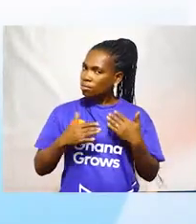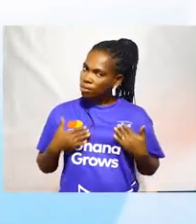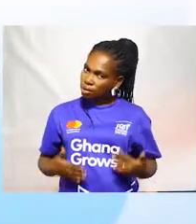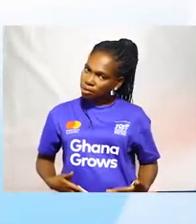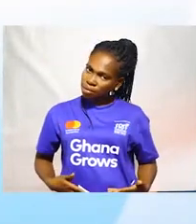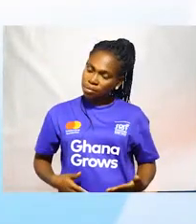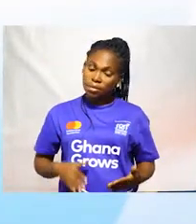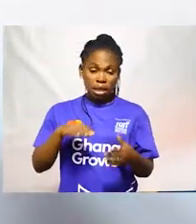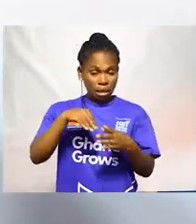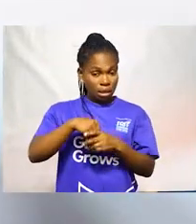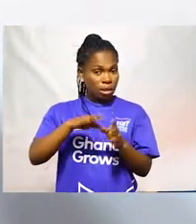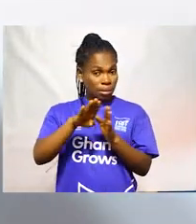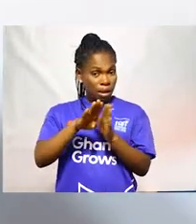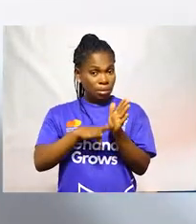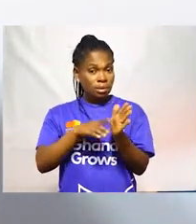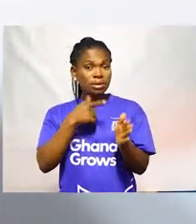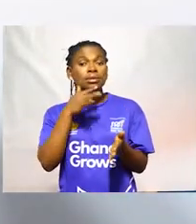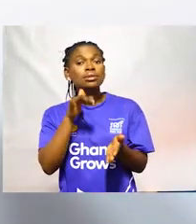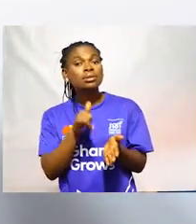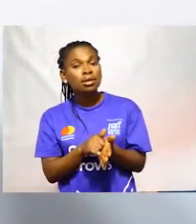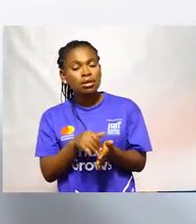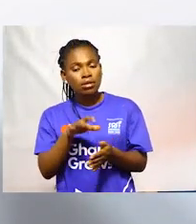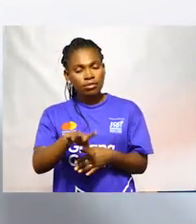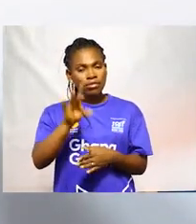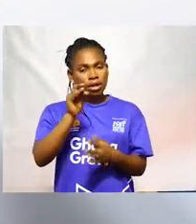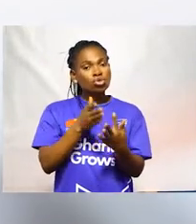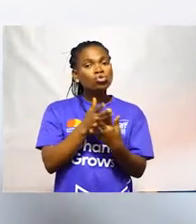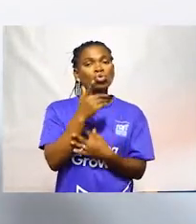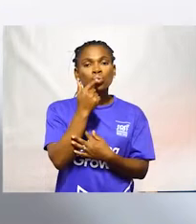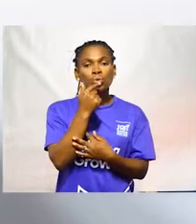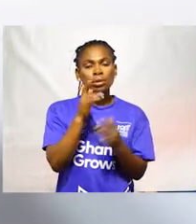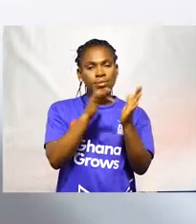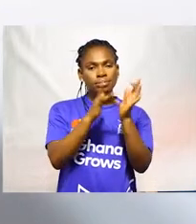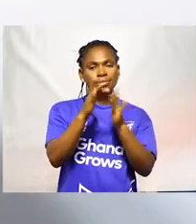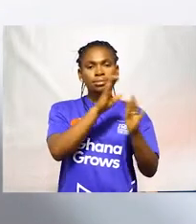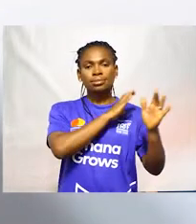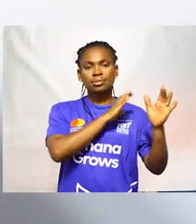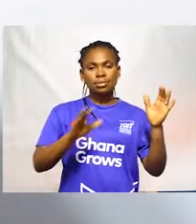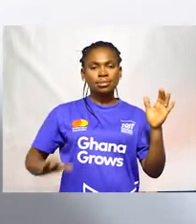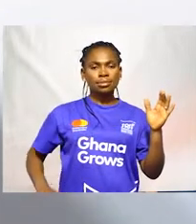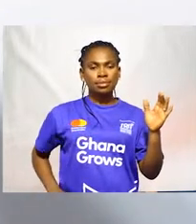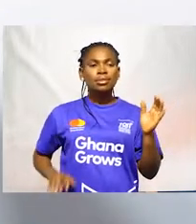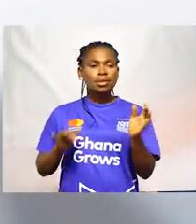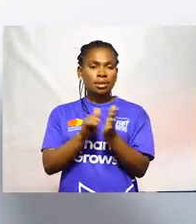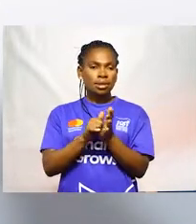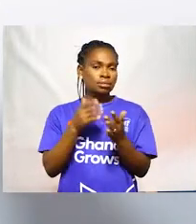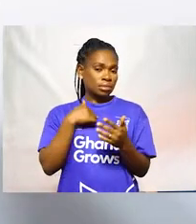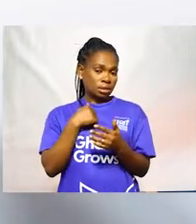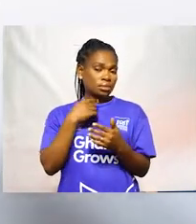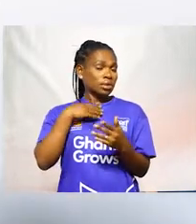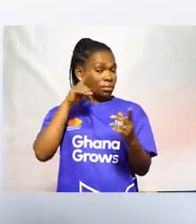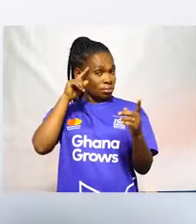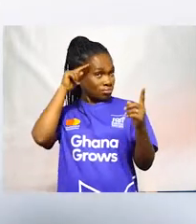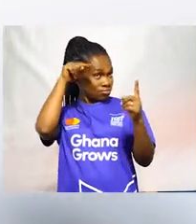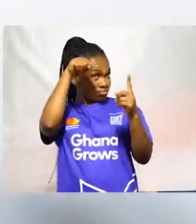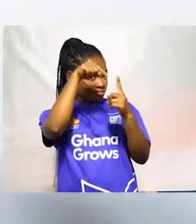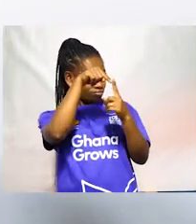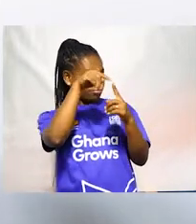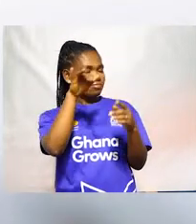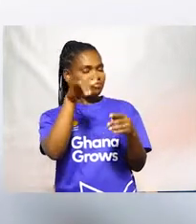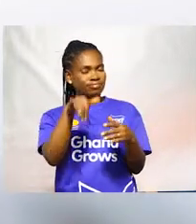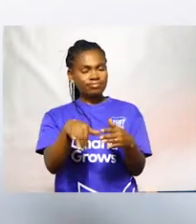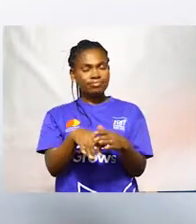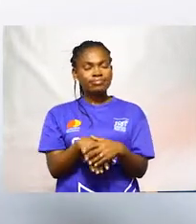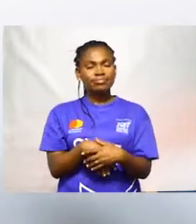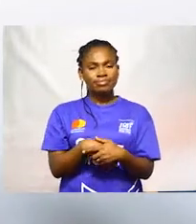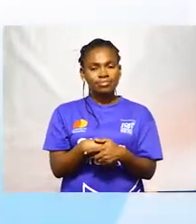according to the gospel, you find yourself through Jesus Christ. And so that is where I come from. And that's the perspective I hold to in